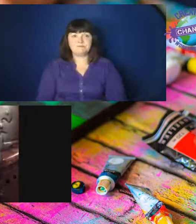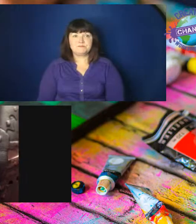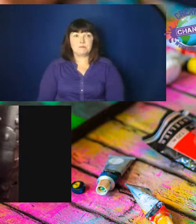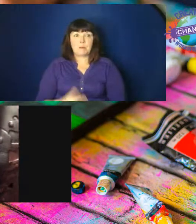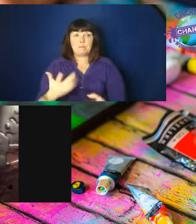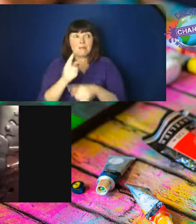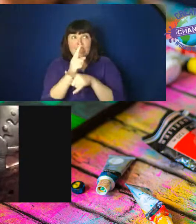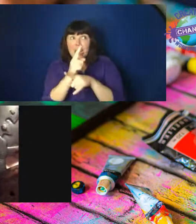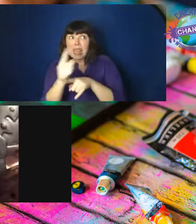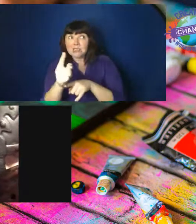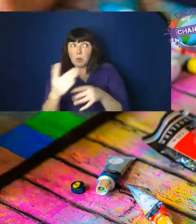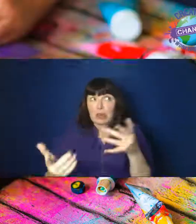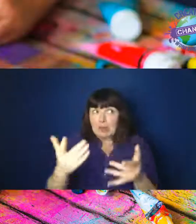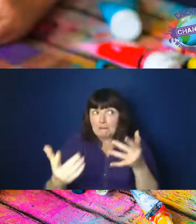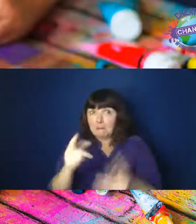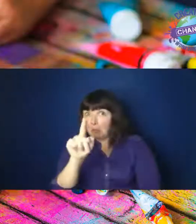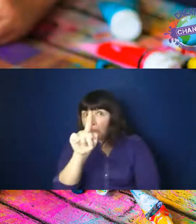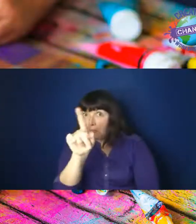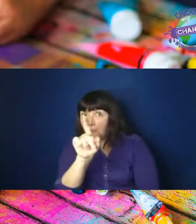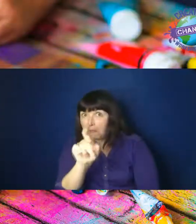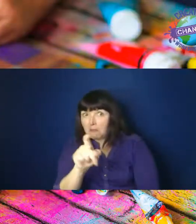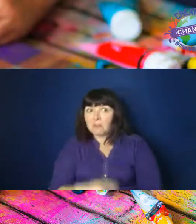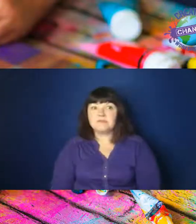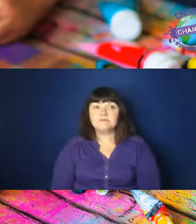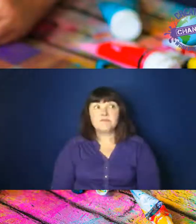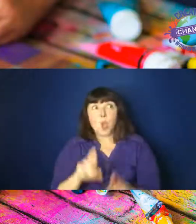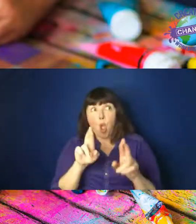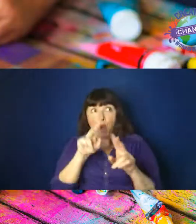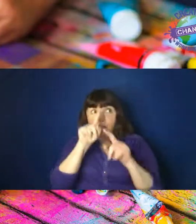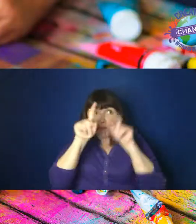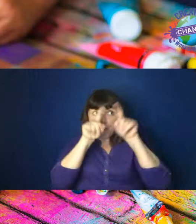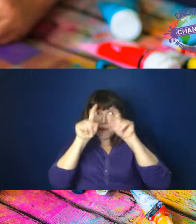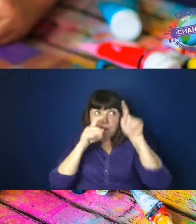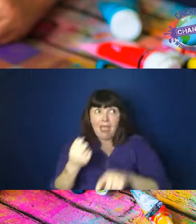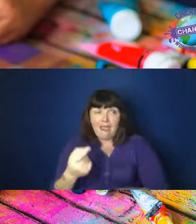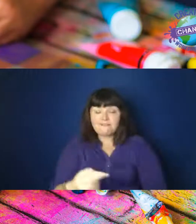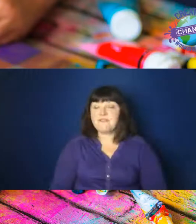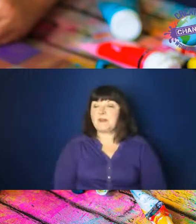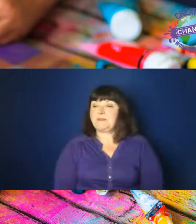up as next week. Hope you've got lots of ideas.